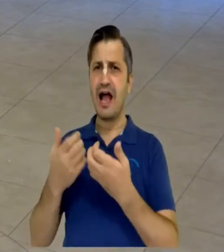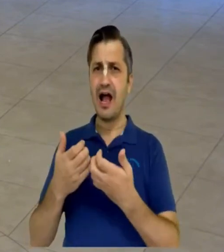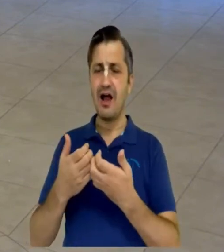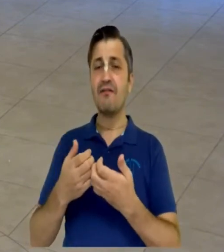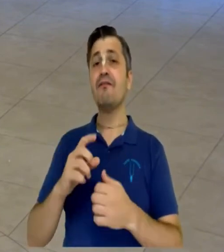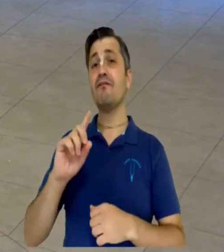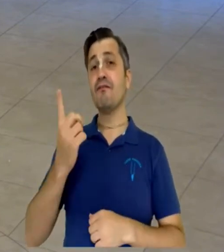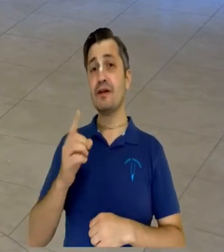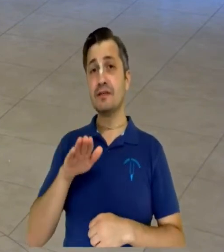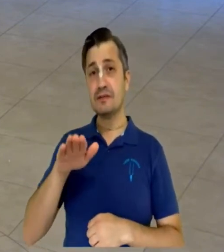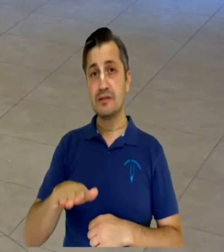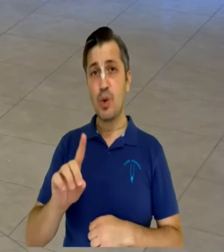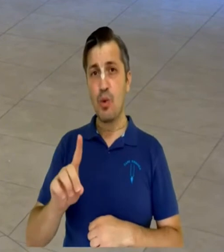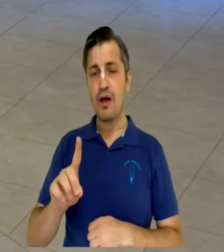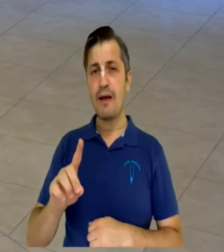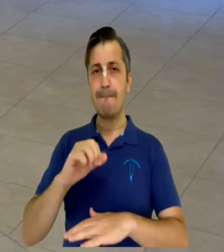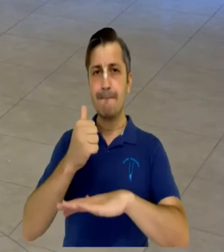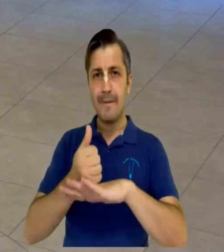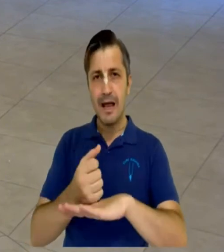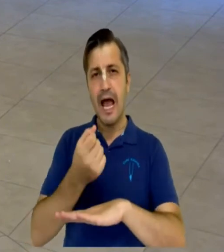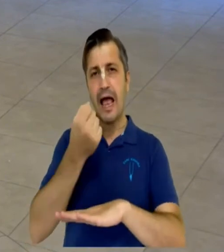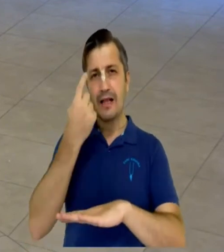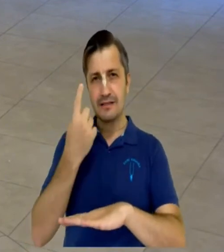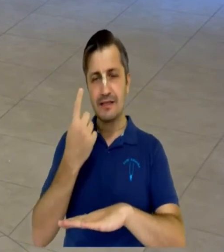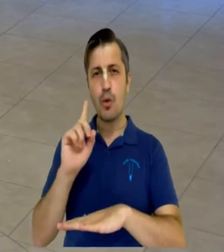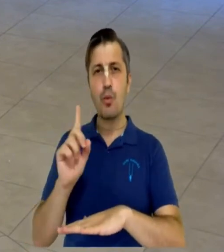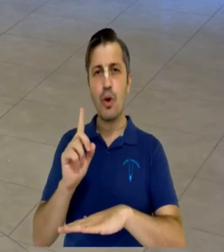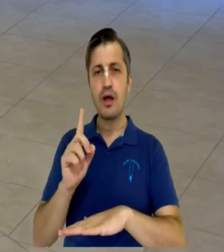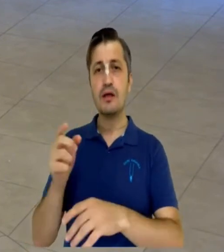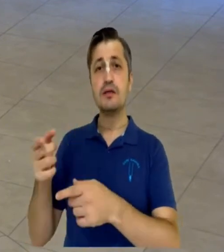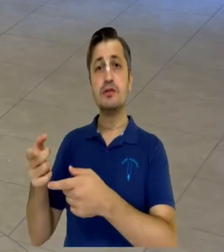the relationships, the Supreme Lord is